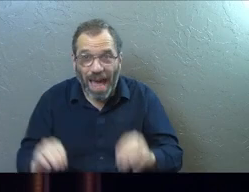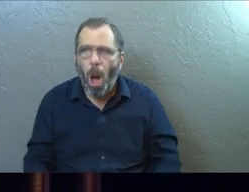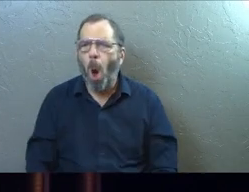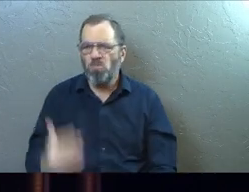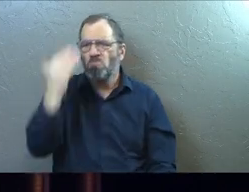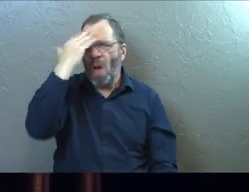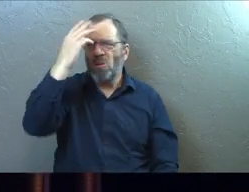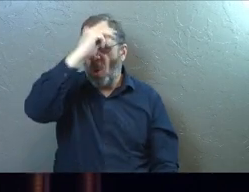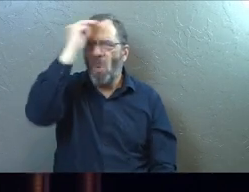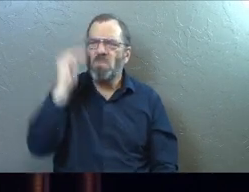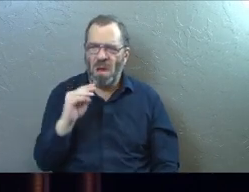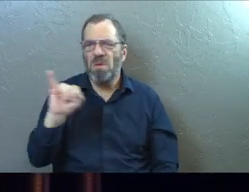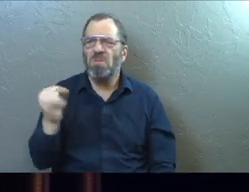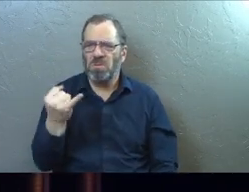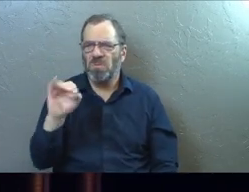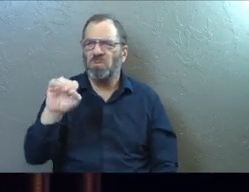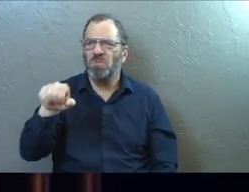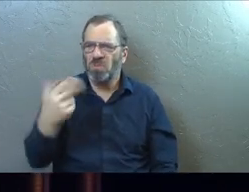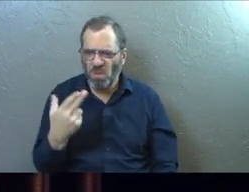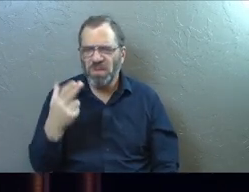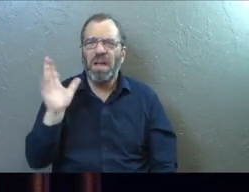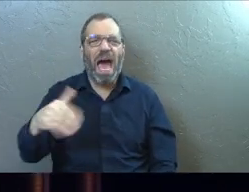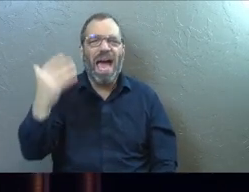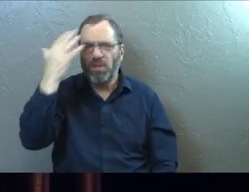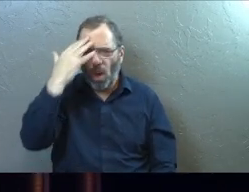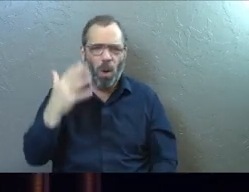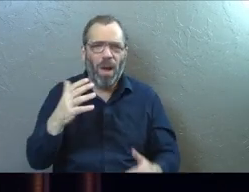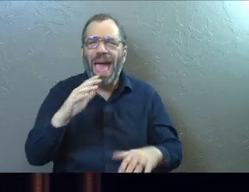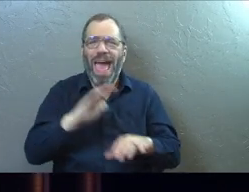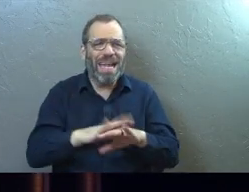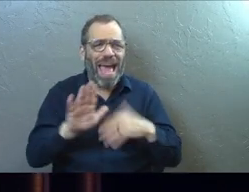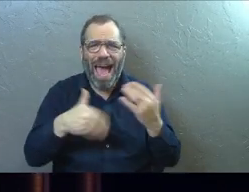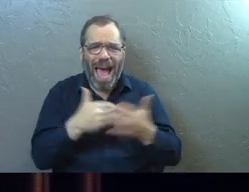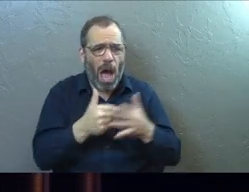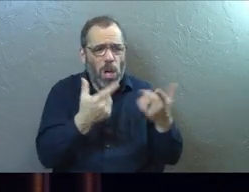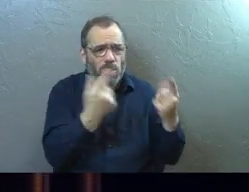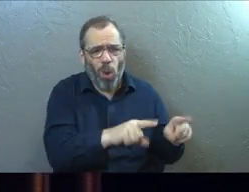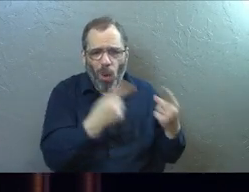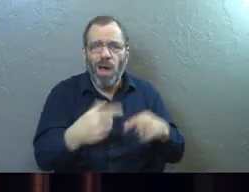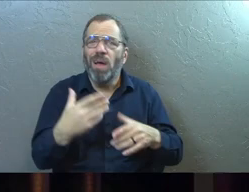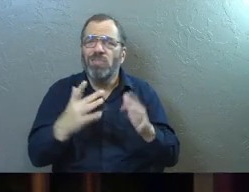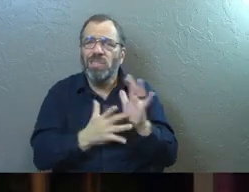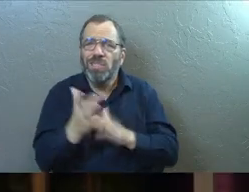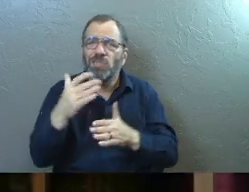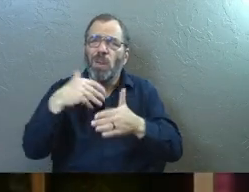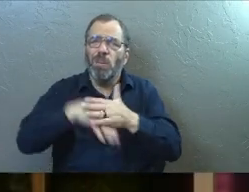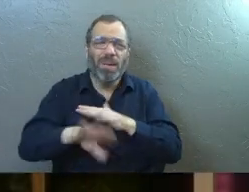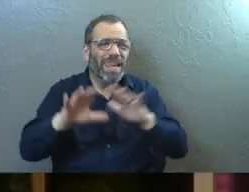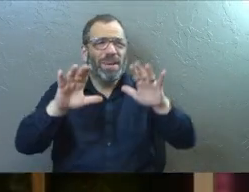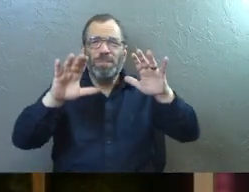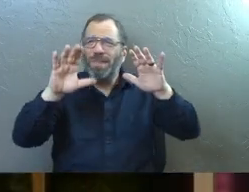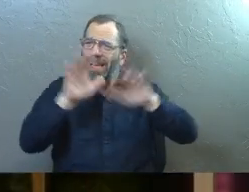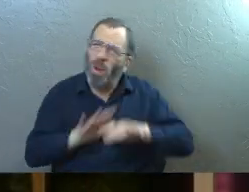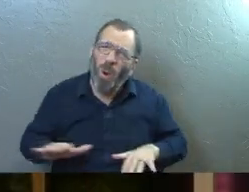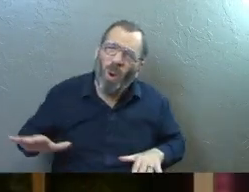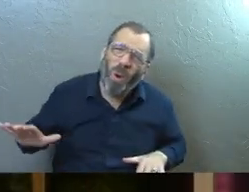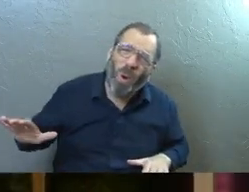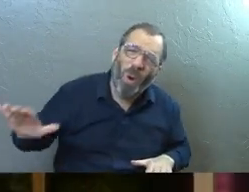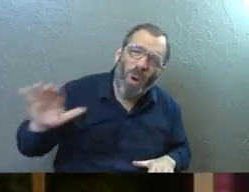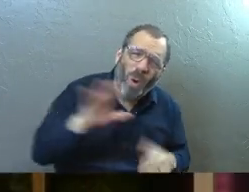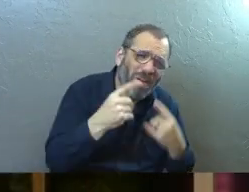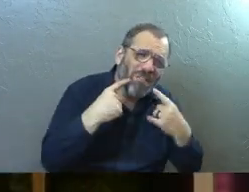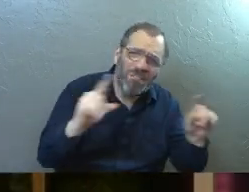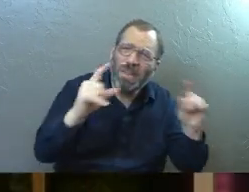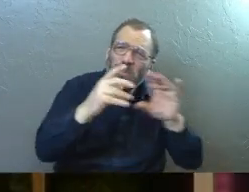would know still all about this story. Mary and Joseph and the way that all of that happened, the birth of Jesus, it's all over the place. It's just a